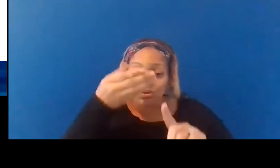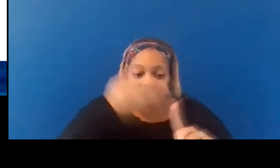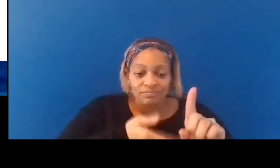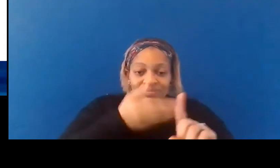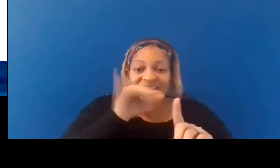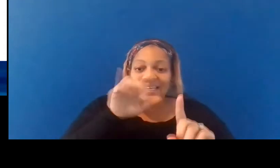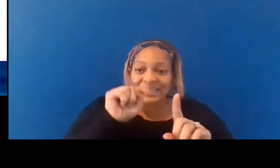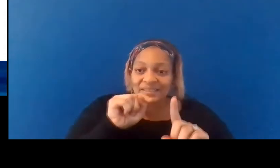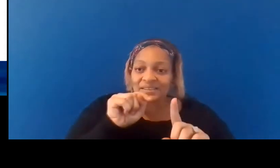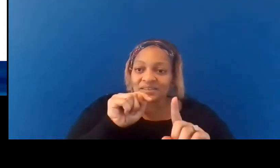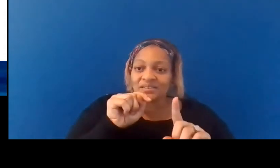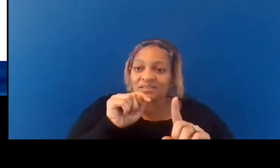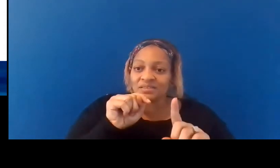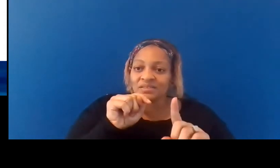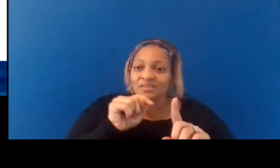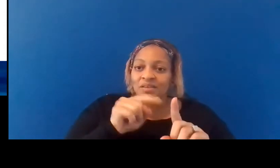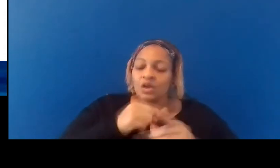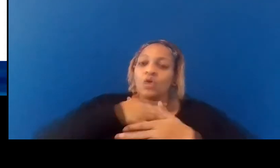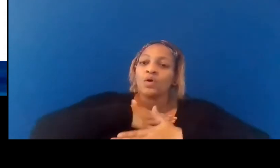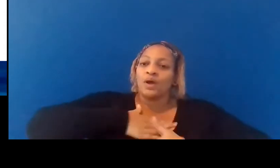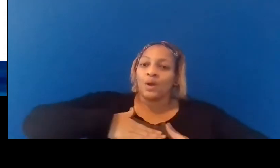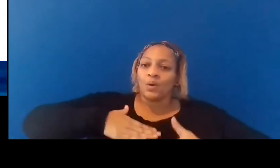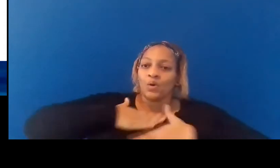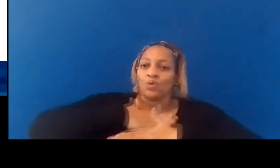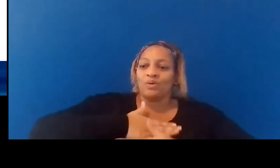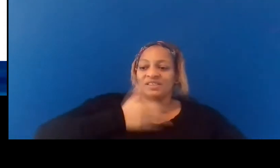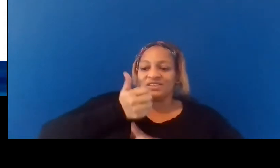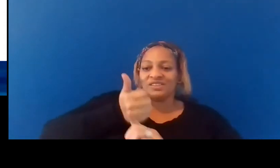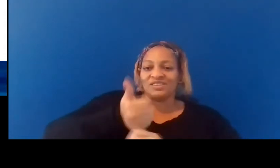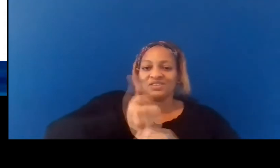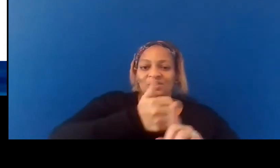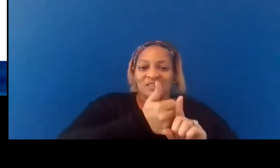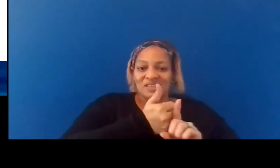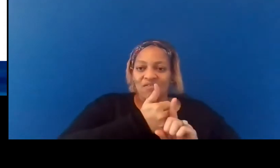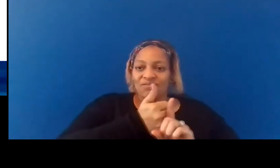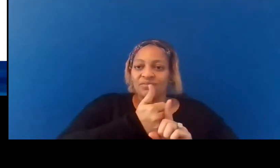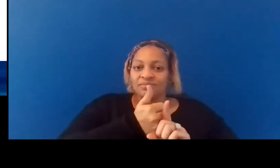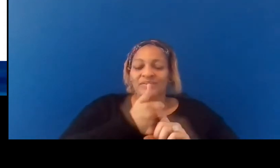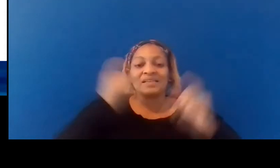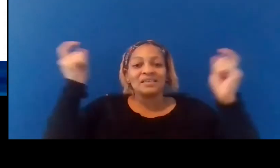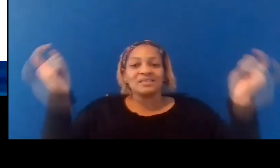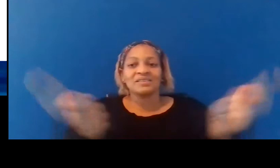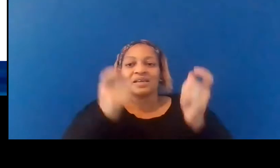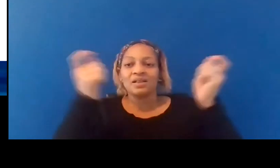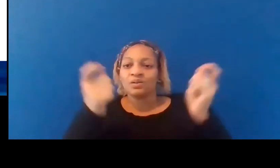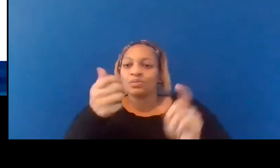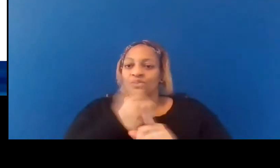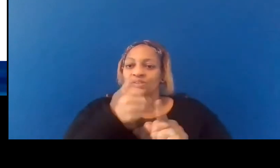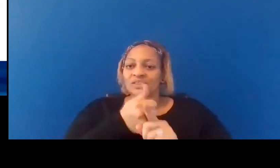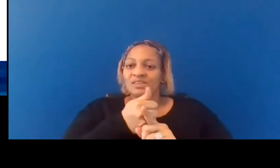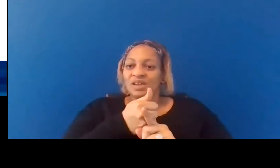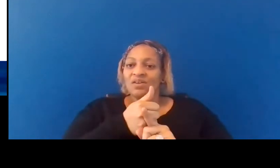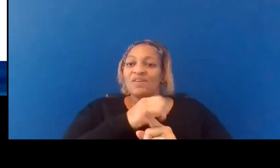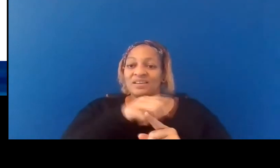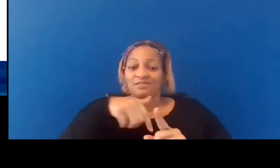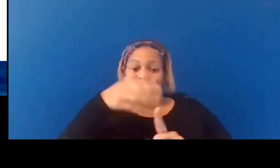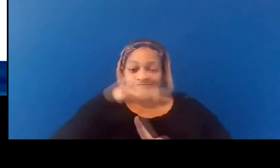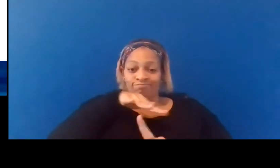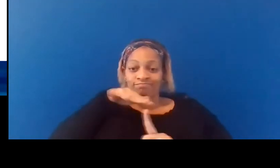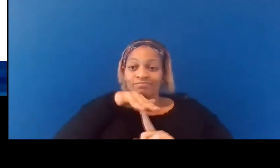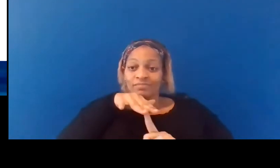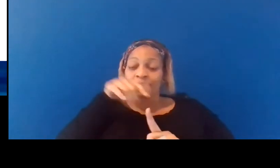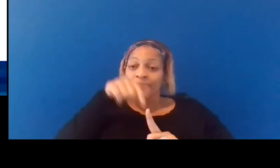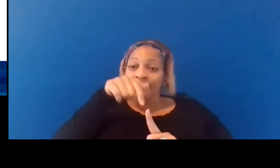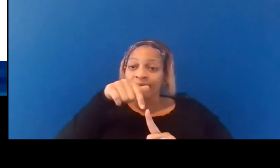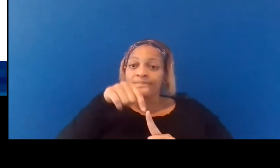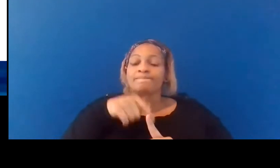you. Appreciate yourself as it. Celebrate yourself as it. And then go out in the